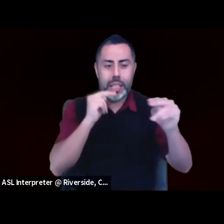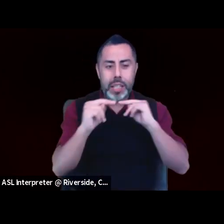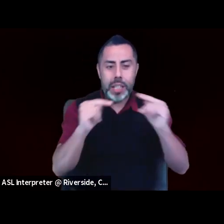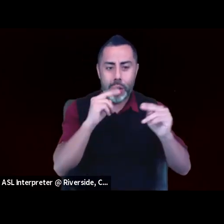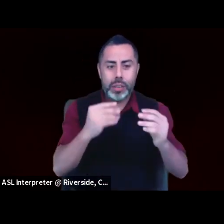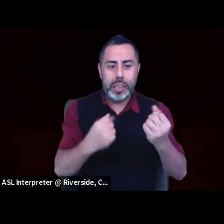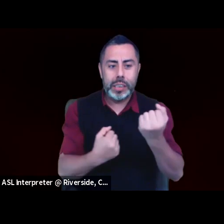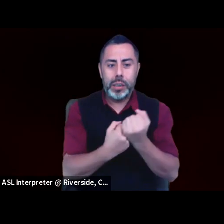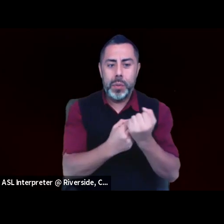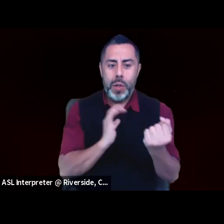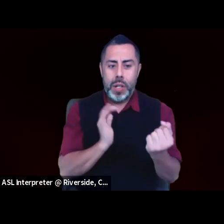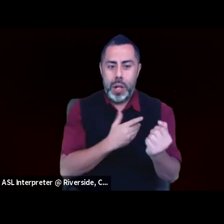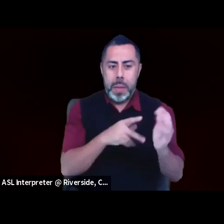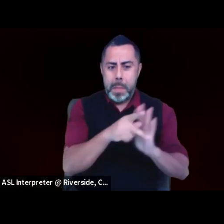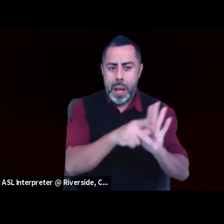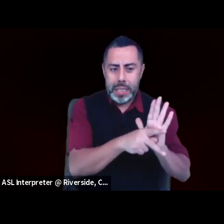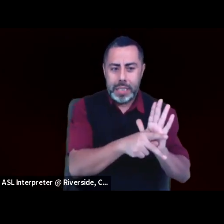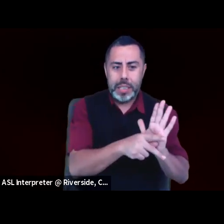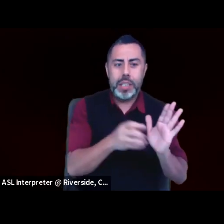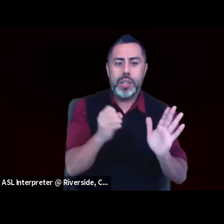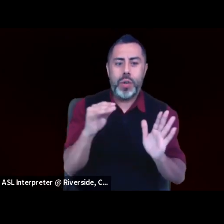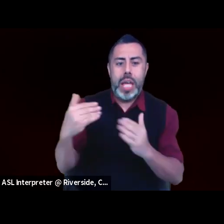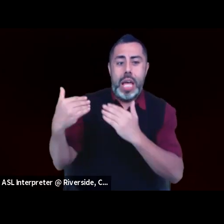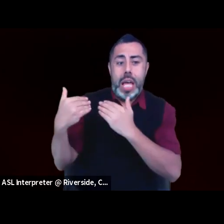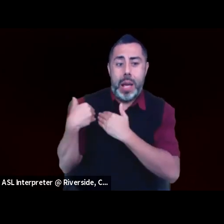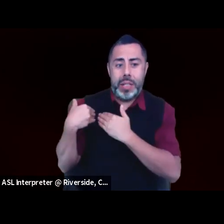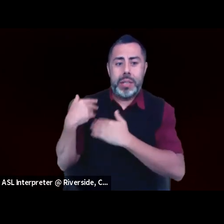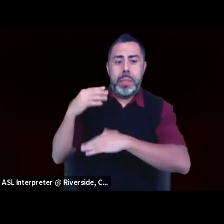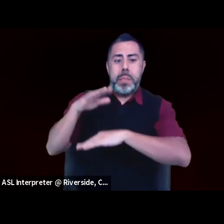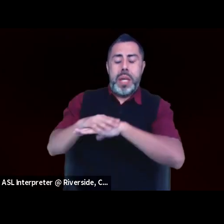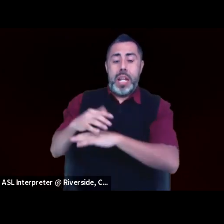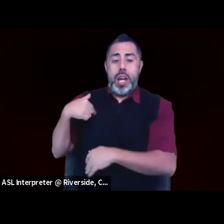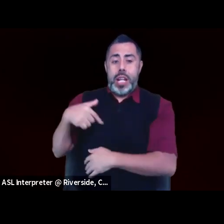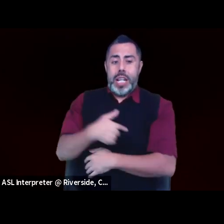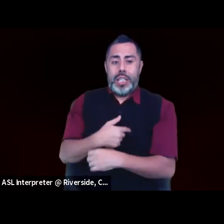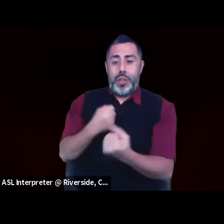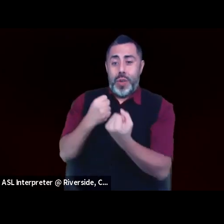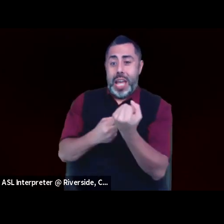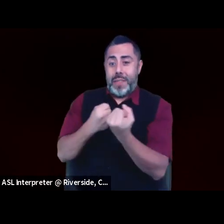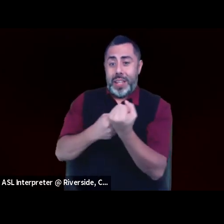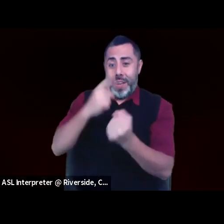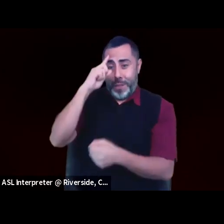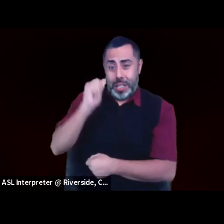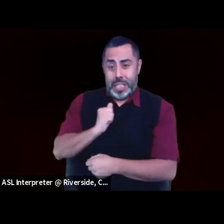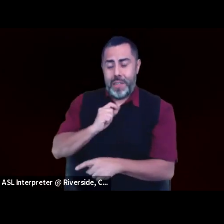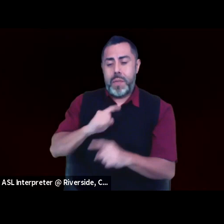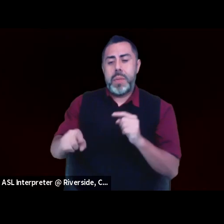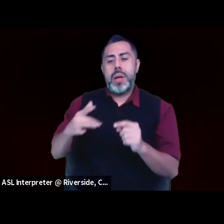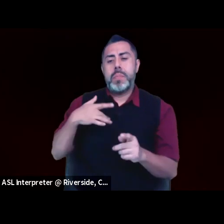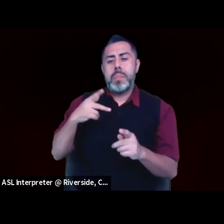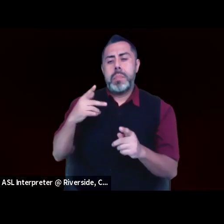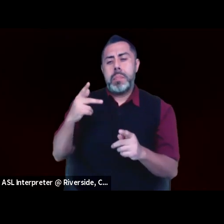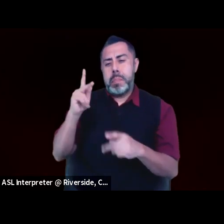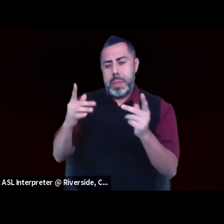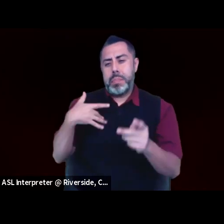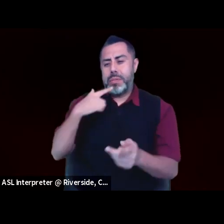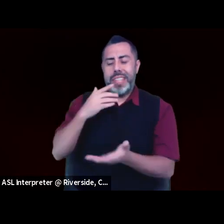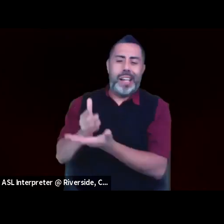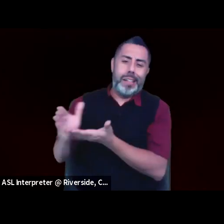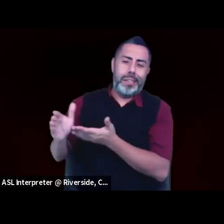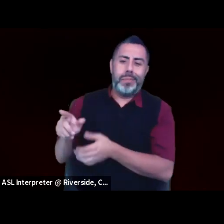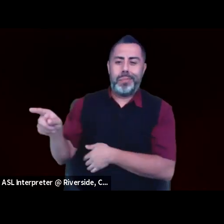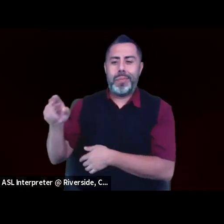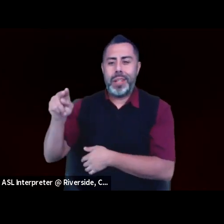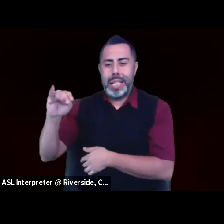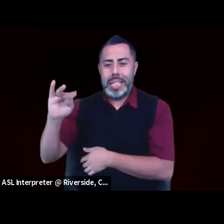long been on us to advocate for ourselves, and we've been pushed off as a niche group, or here's your affinity group